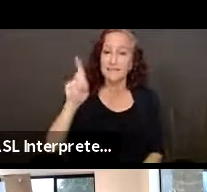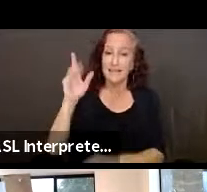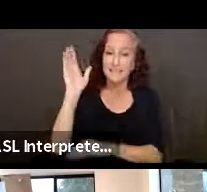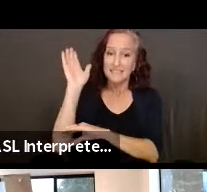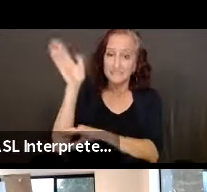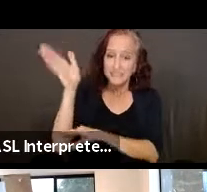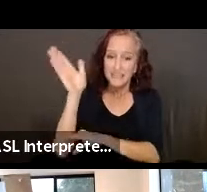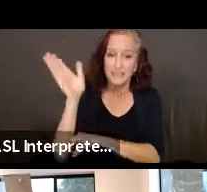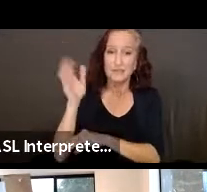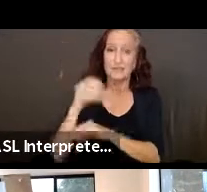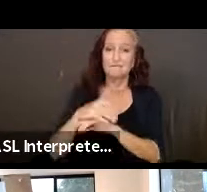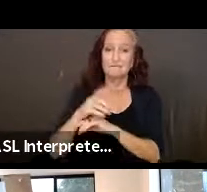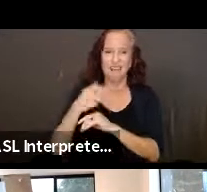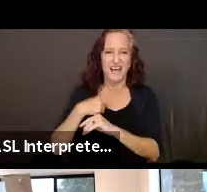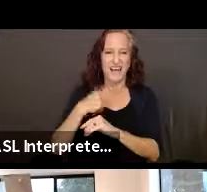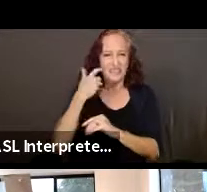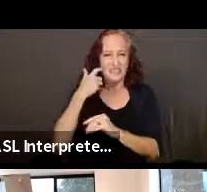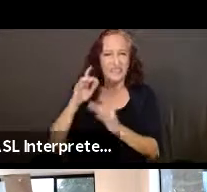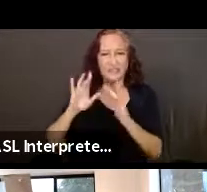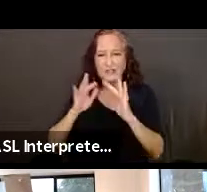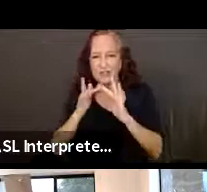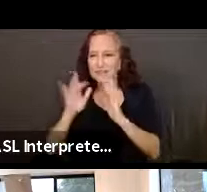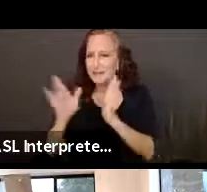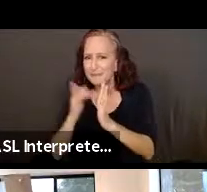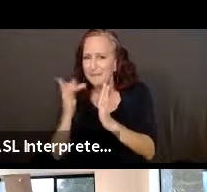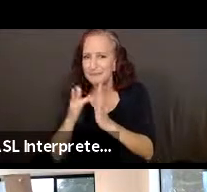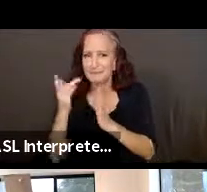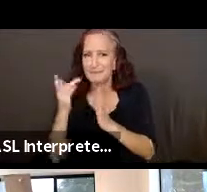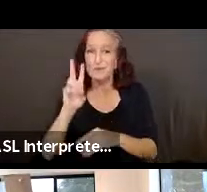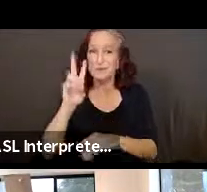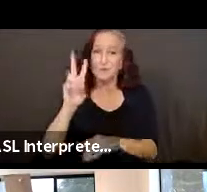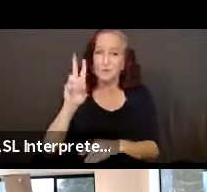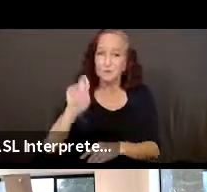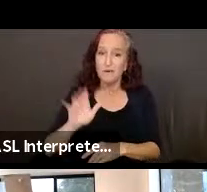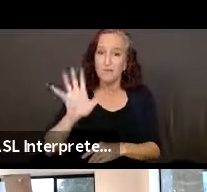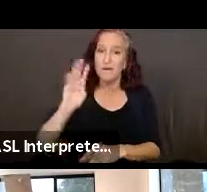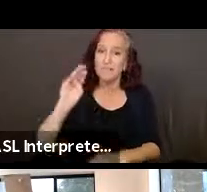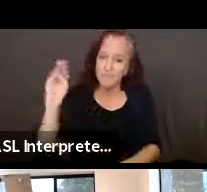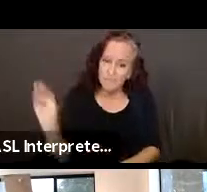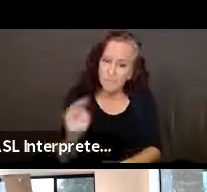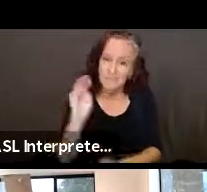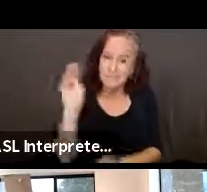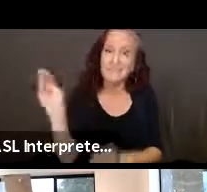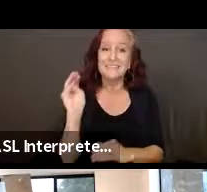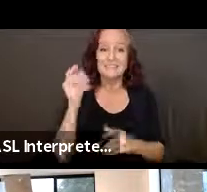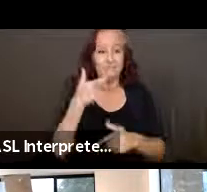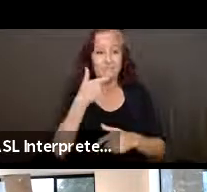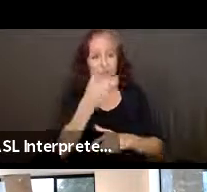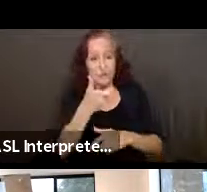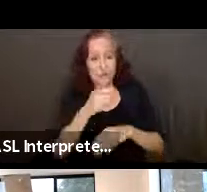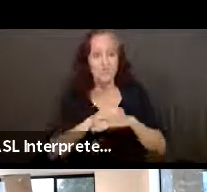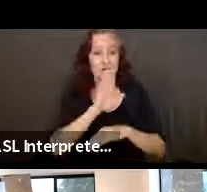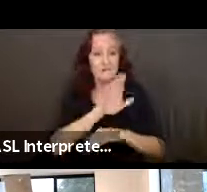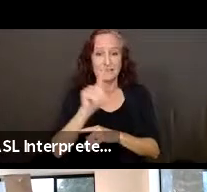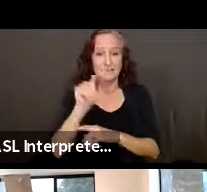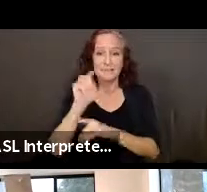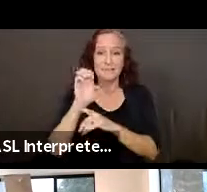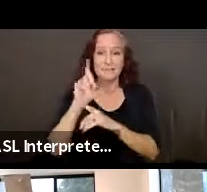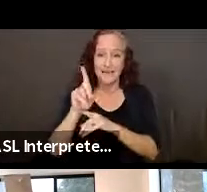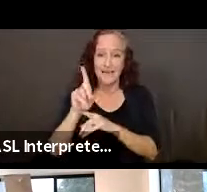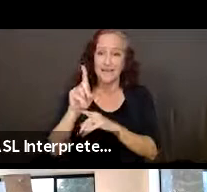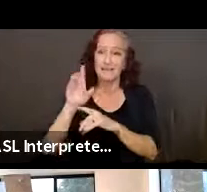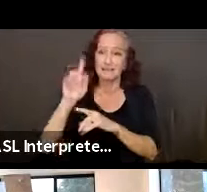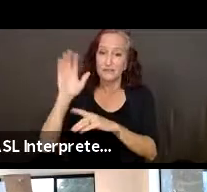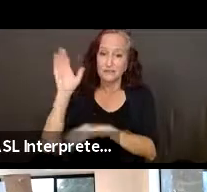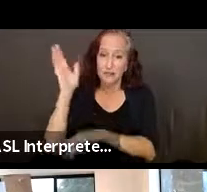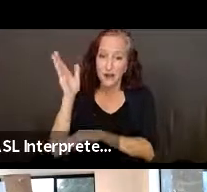just earlier this afternoon, 2.5 million hits almost on your TED talk on allyship, which is